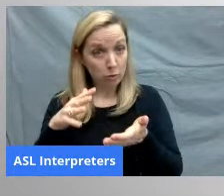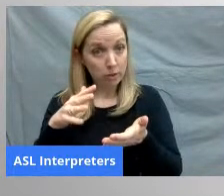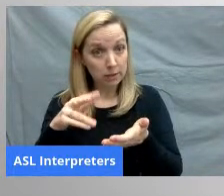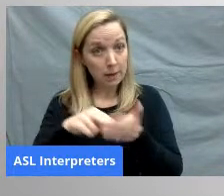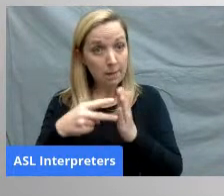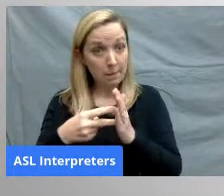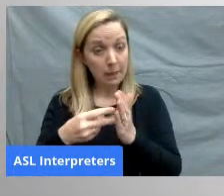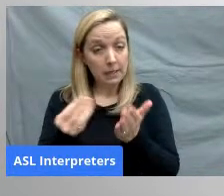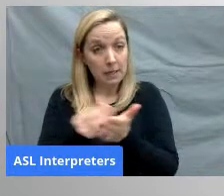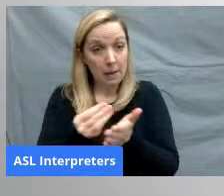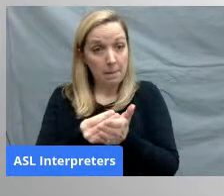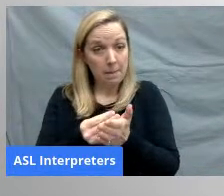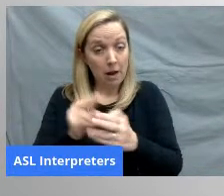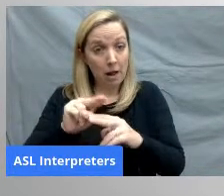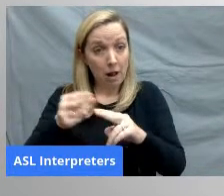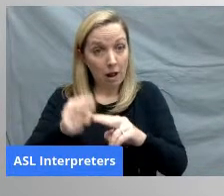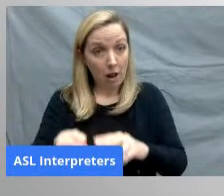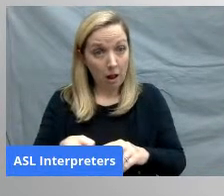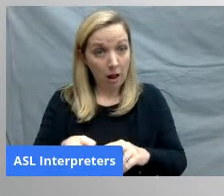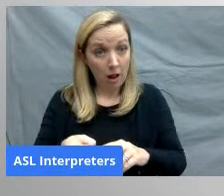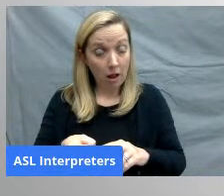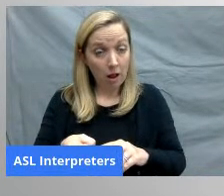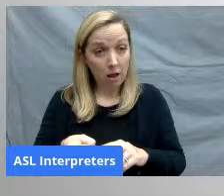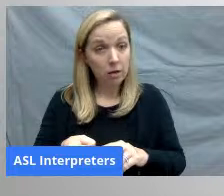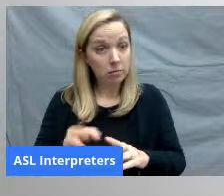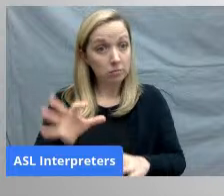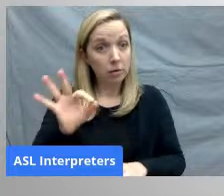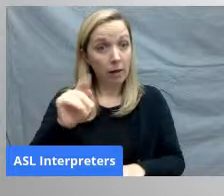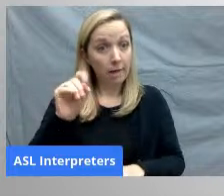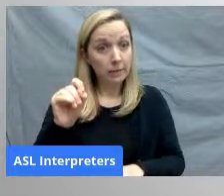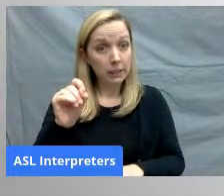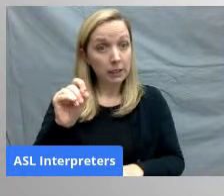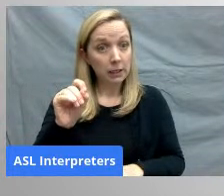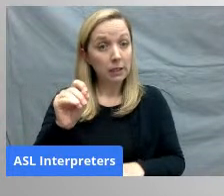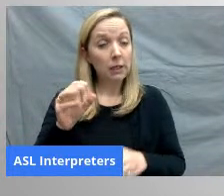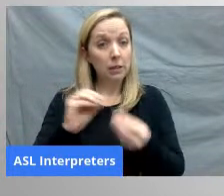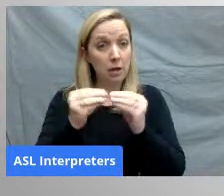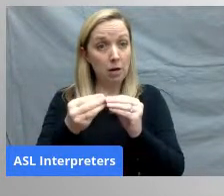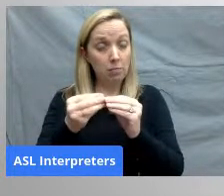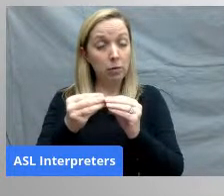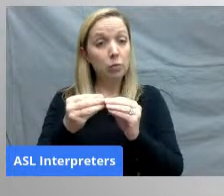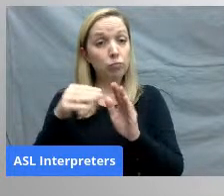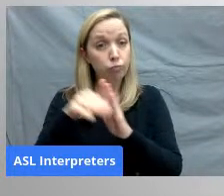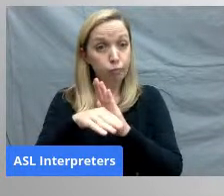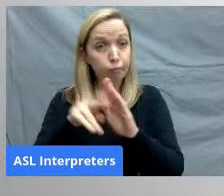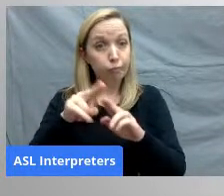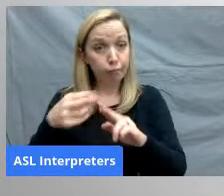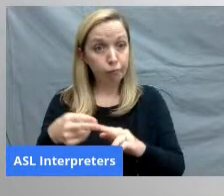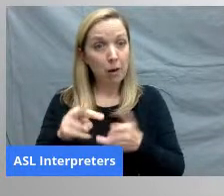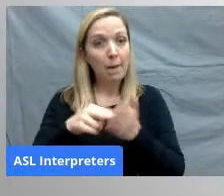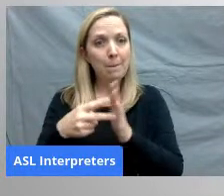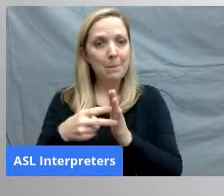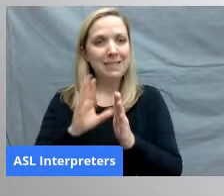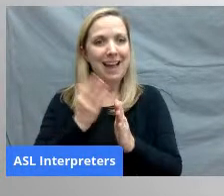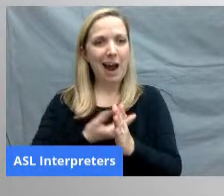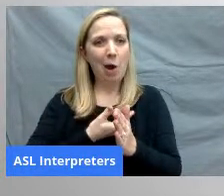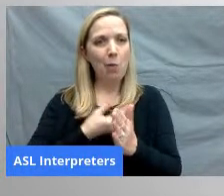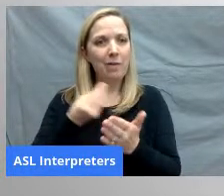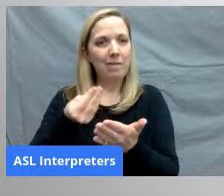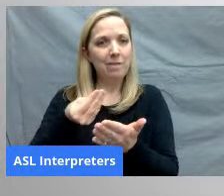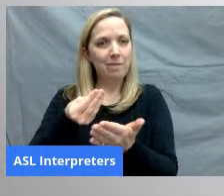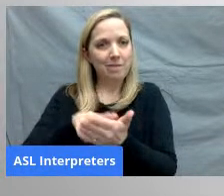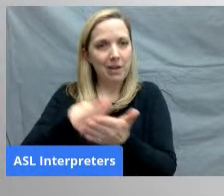there is, you know, as we see a reduction in FTE counts, our funding is impacted